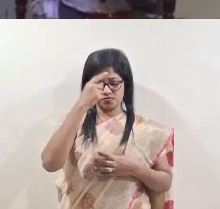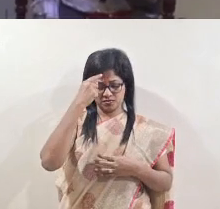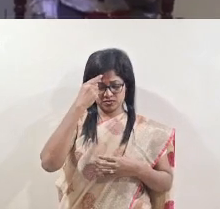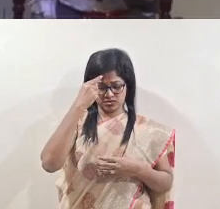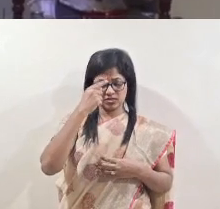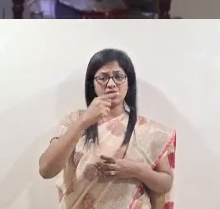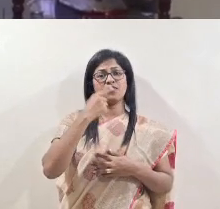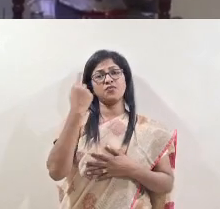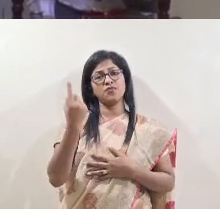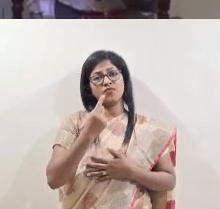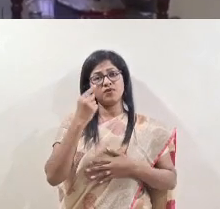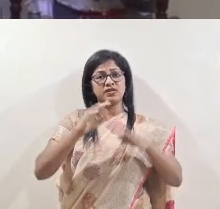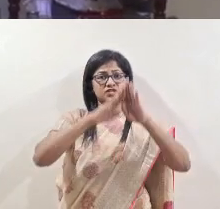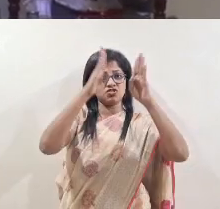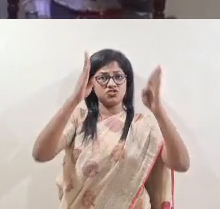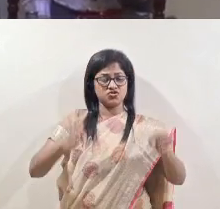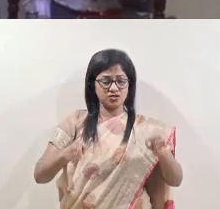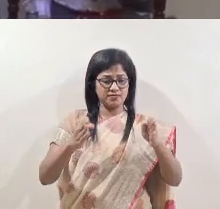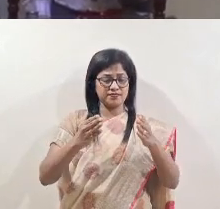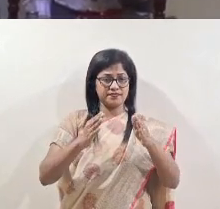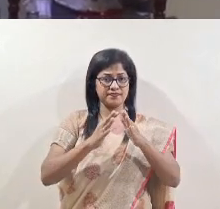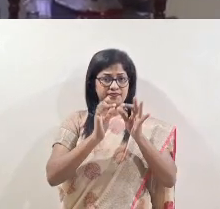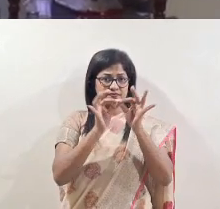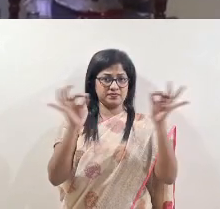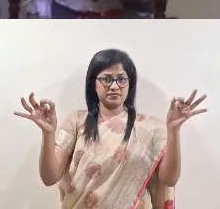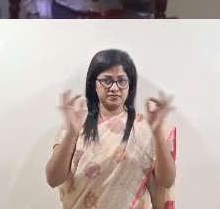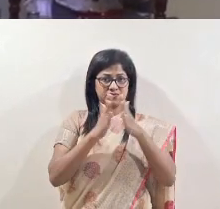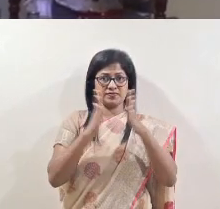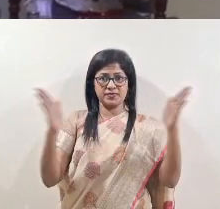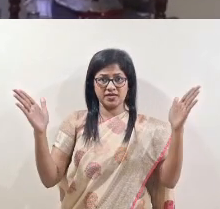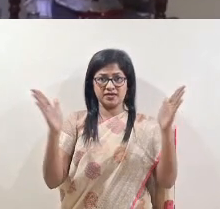the size of the shop, or suppose you will have people